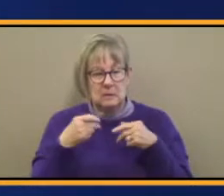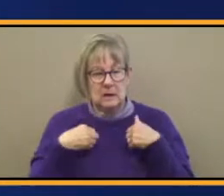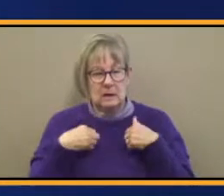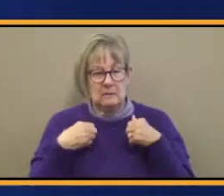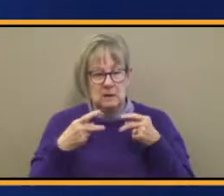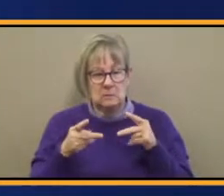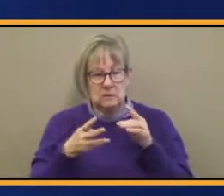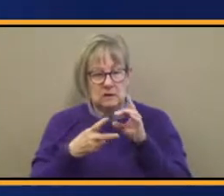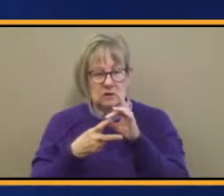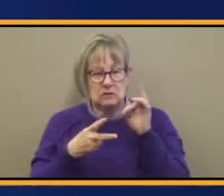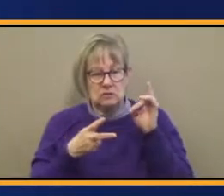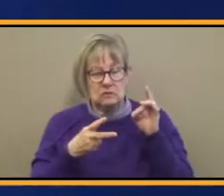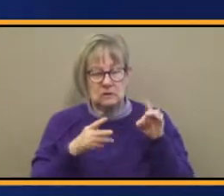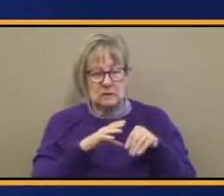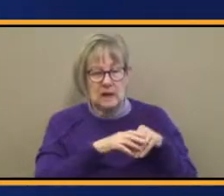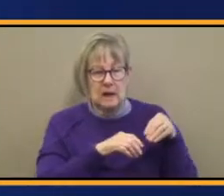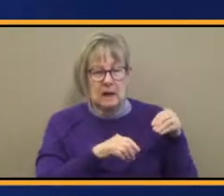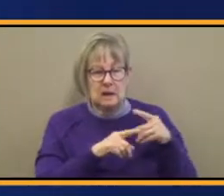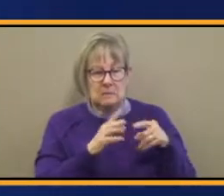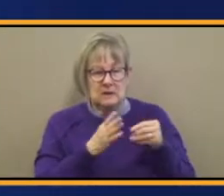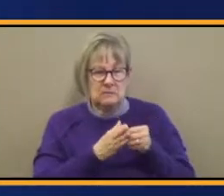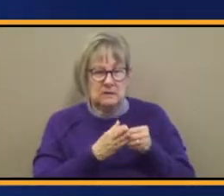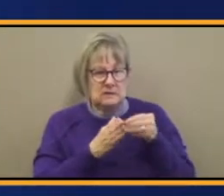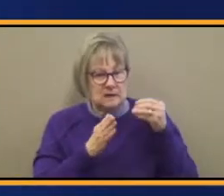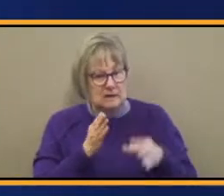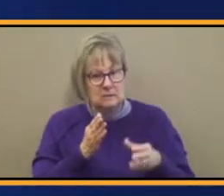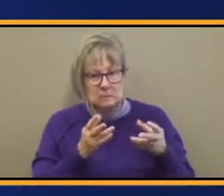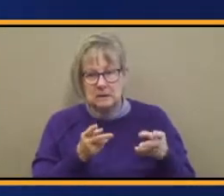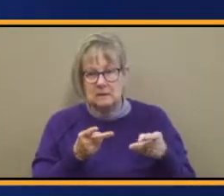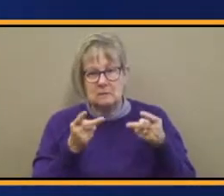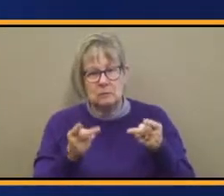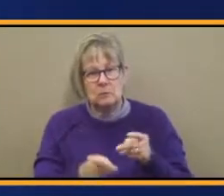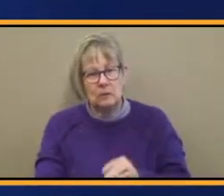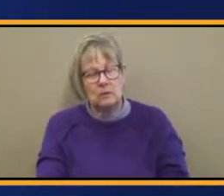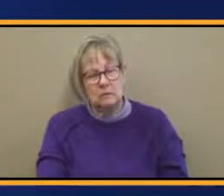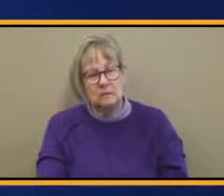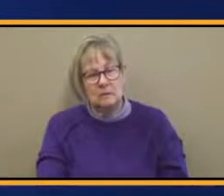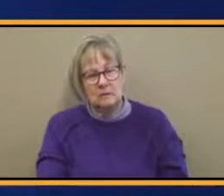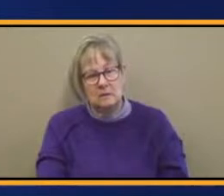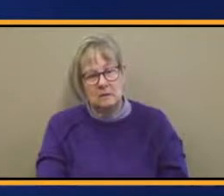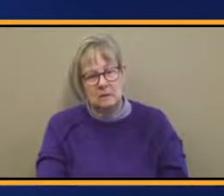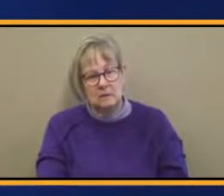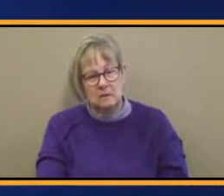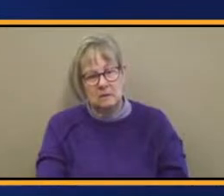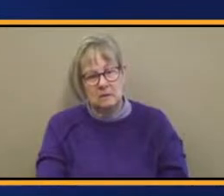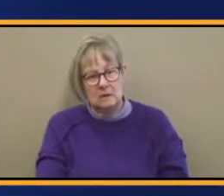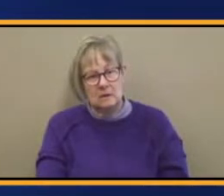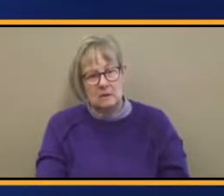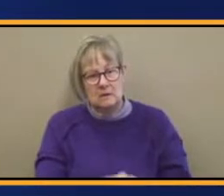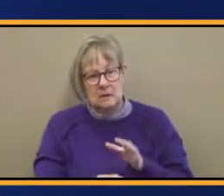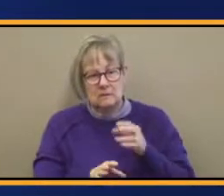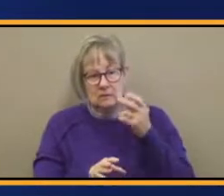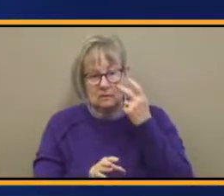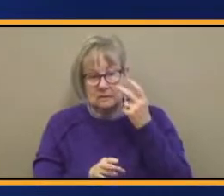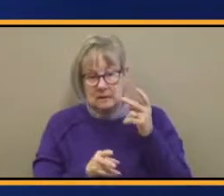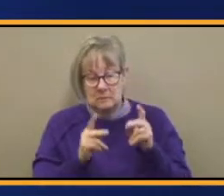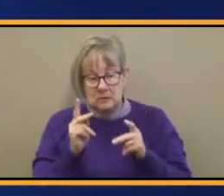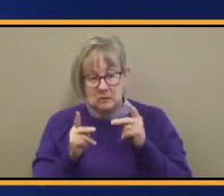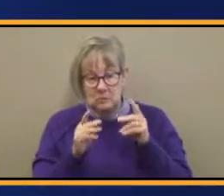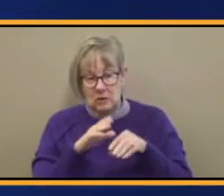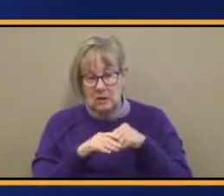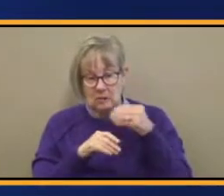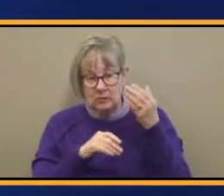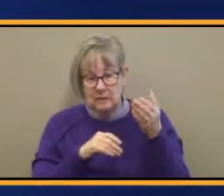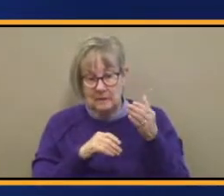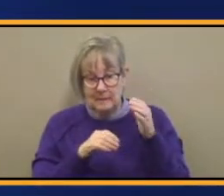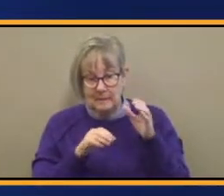out, but it was a costly proposal really to opt out. Have you seen people, after doing